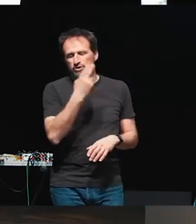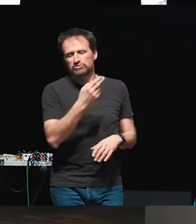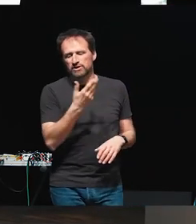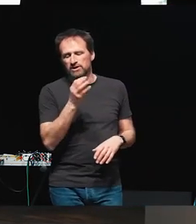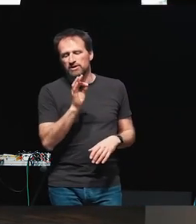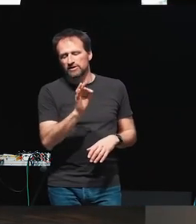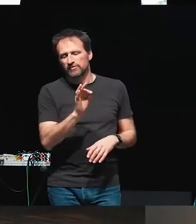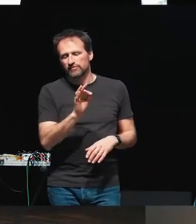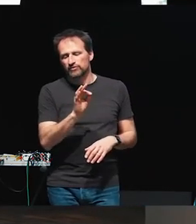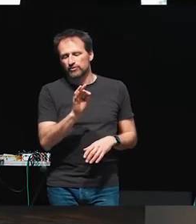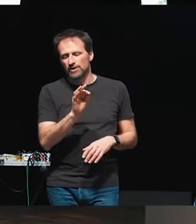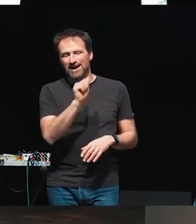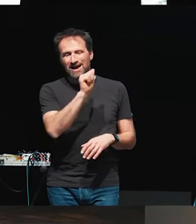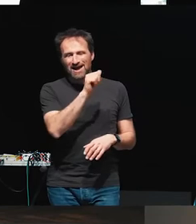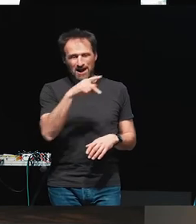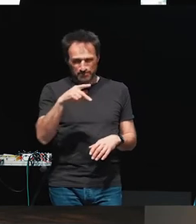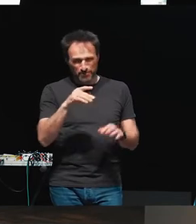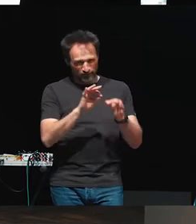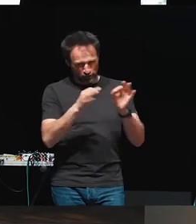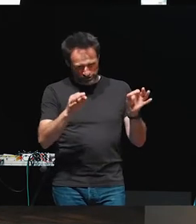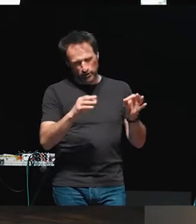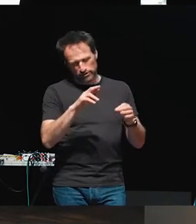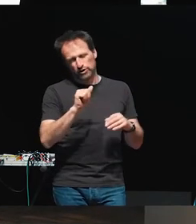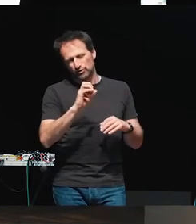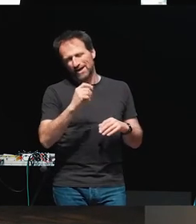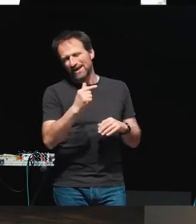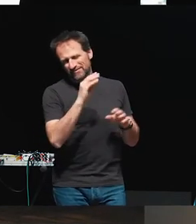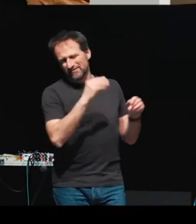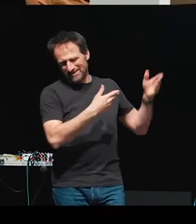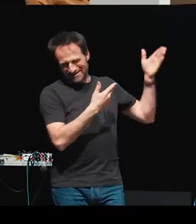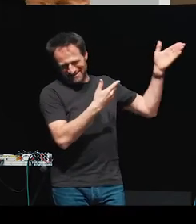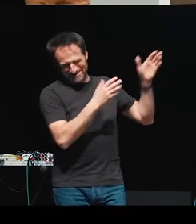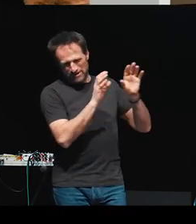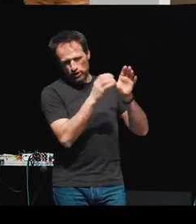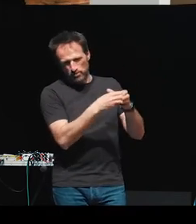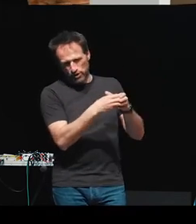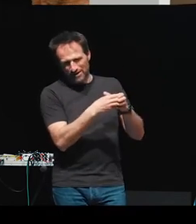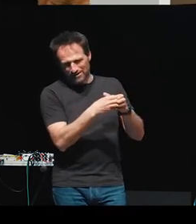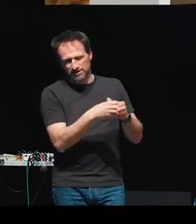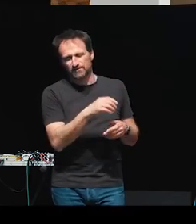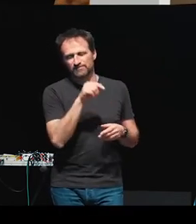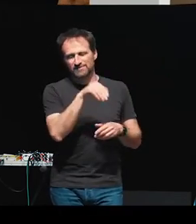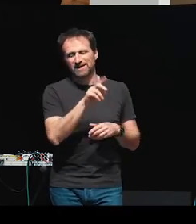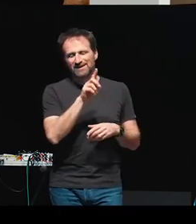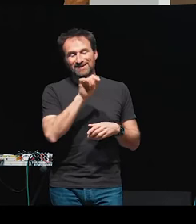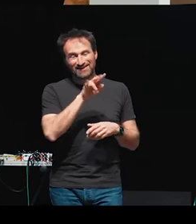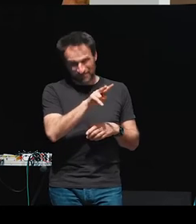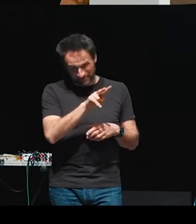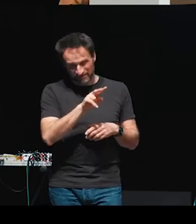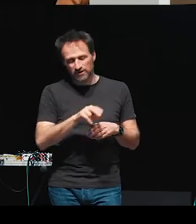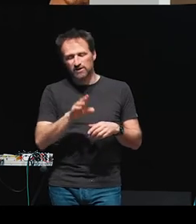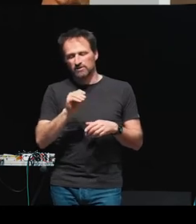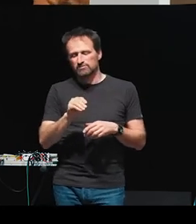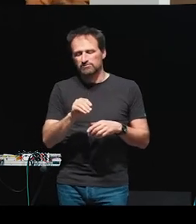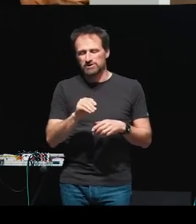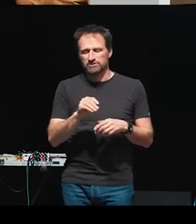which in React we're using this component, which only displays a div with an h1 and this custom component.